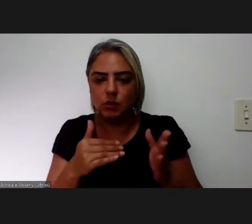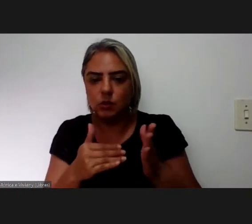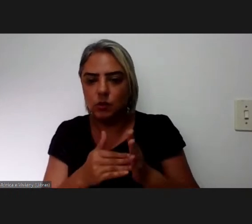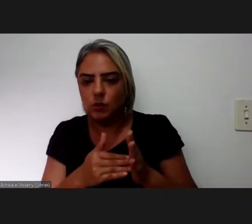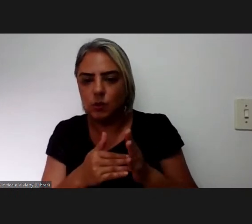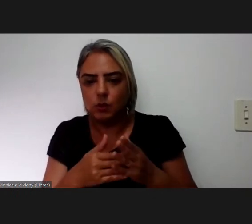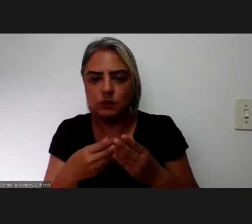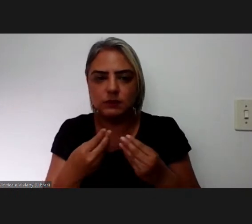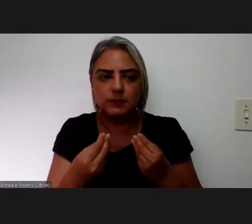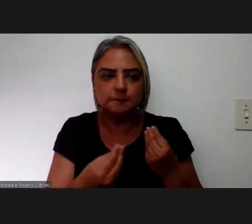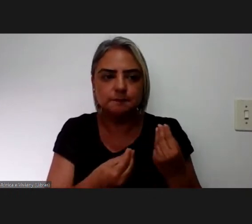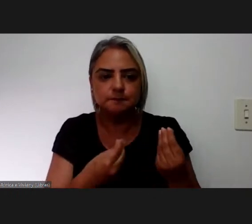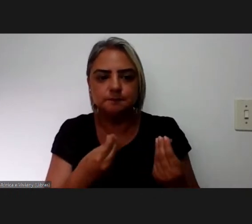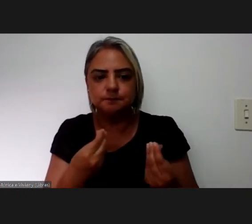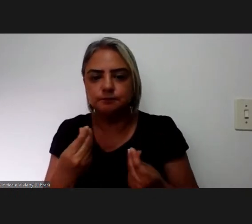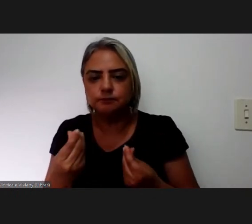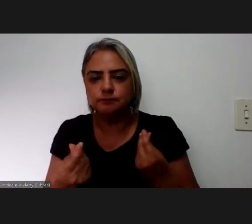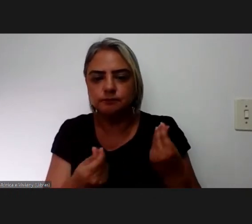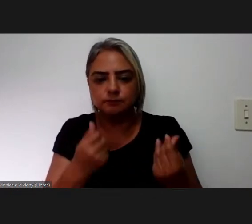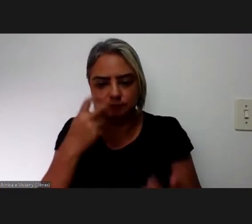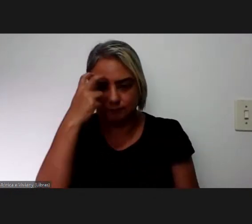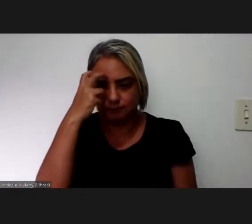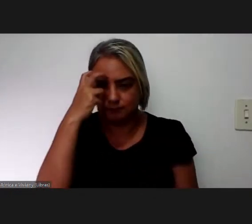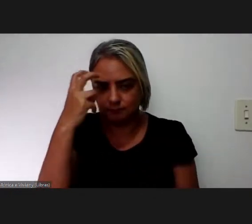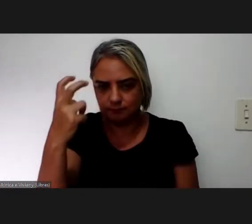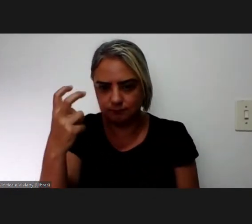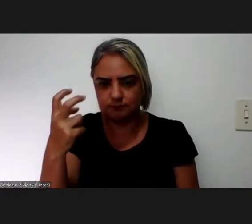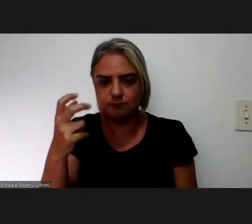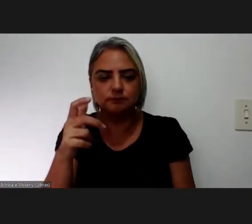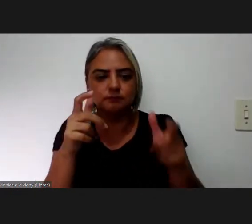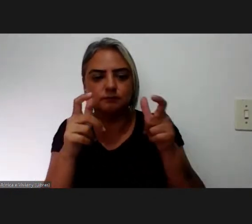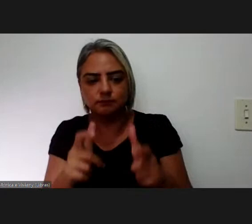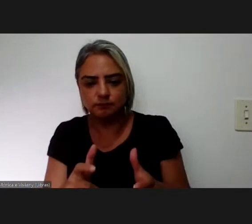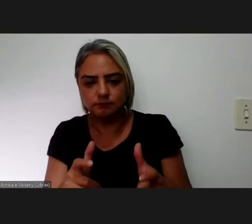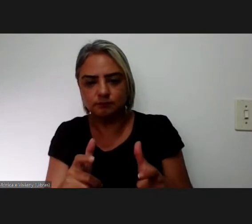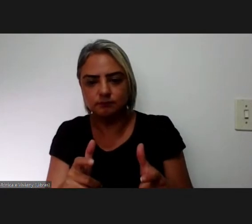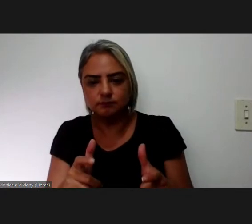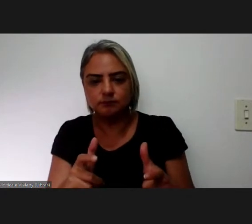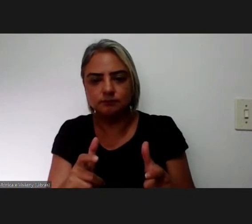respecting this culture question,